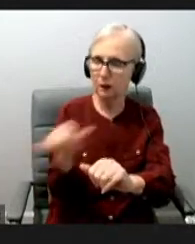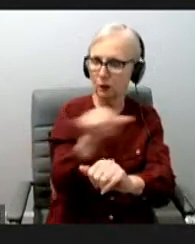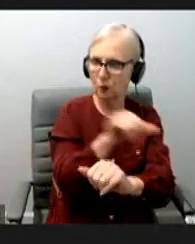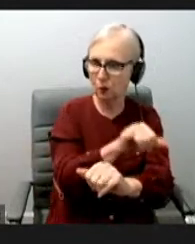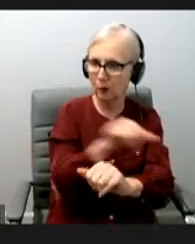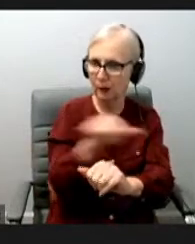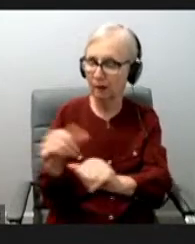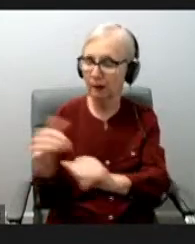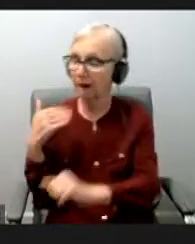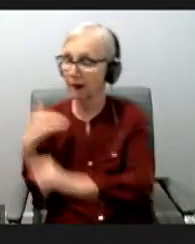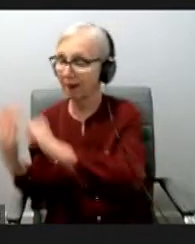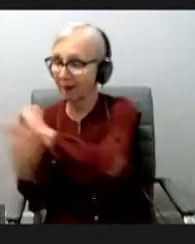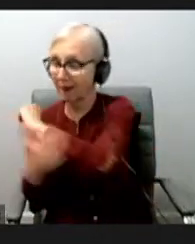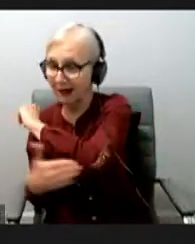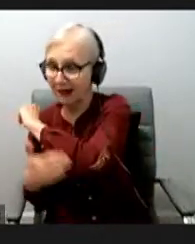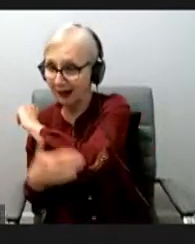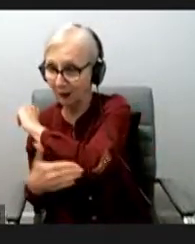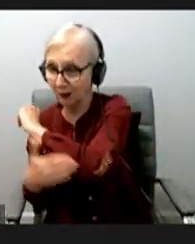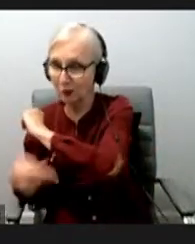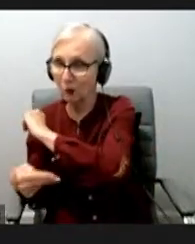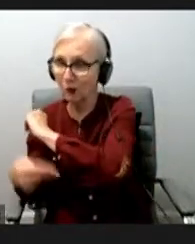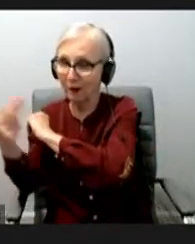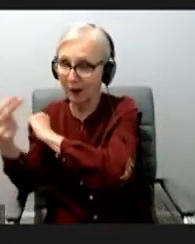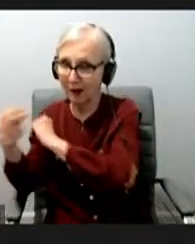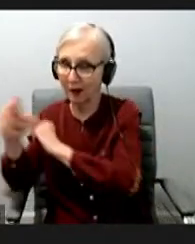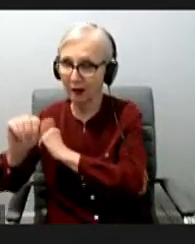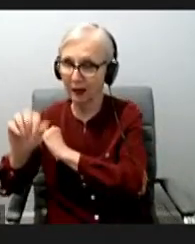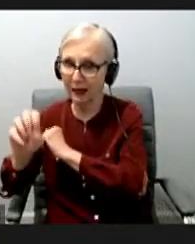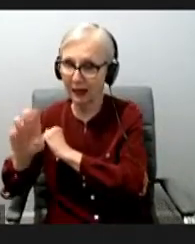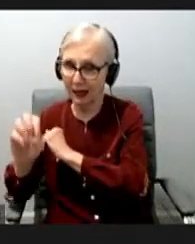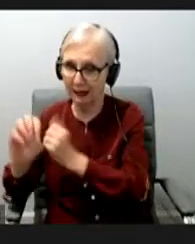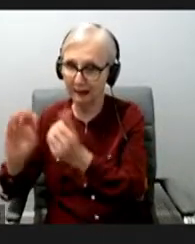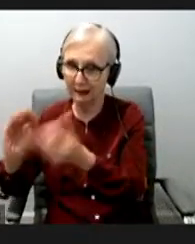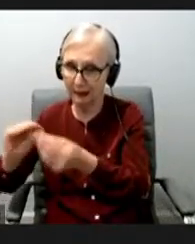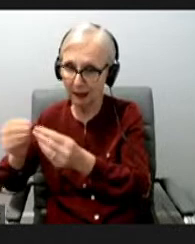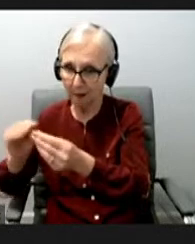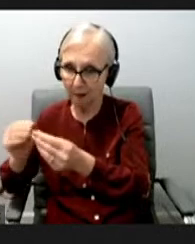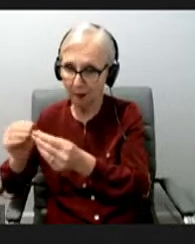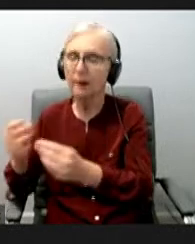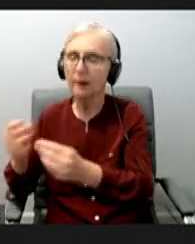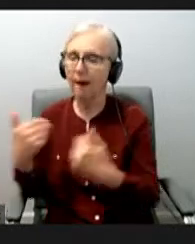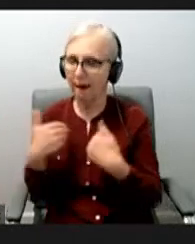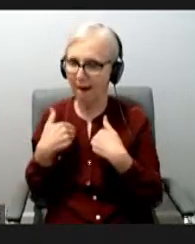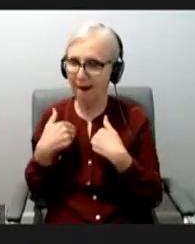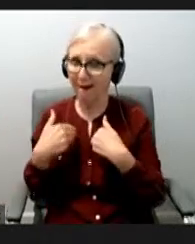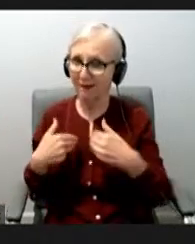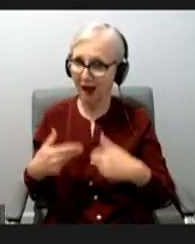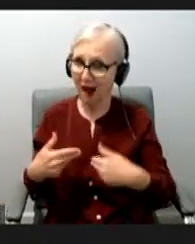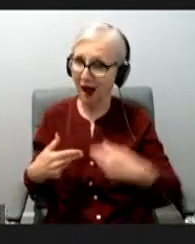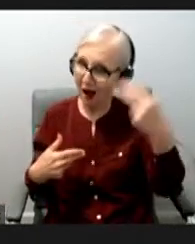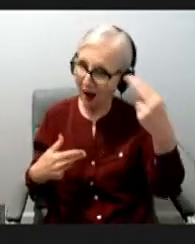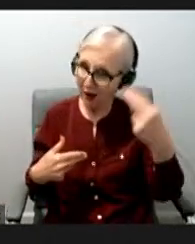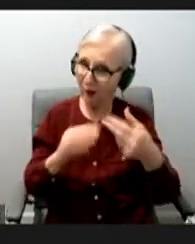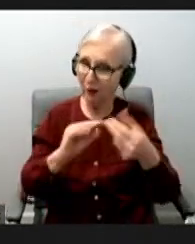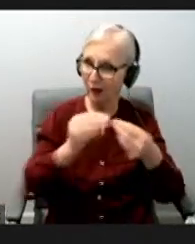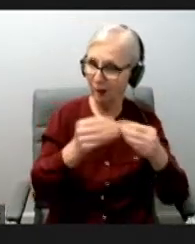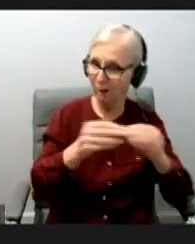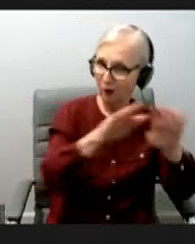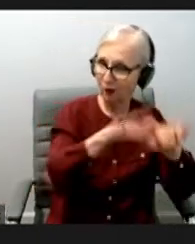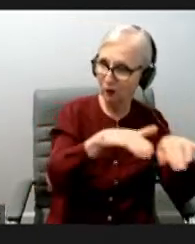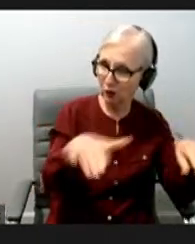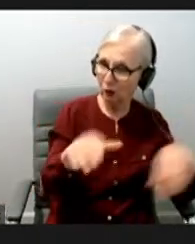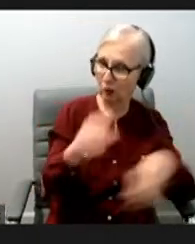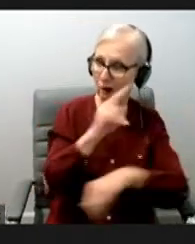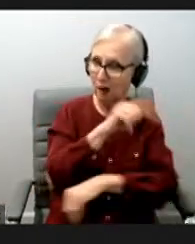with the higher case rates, are they also seeing higher numbers or percentages of kids that are getting